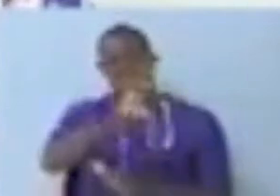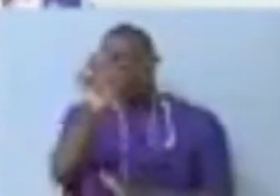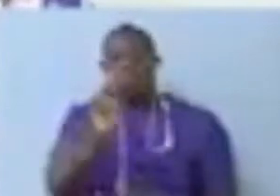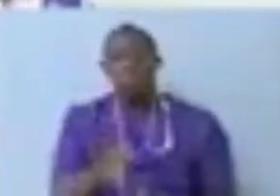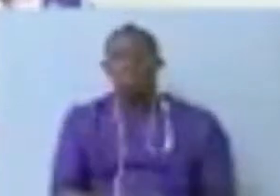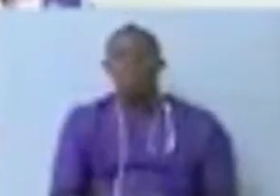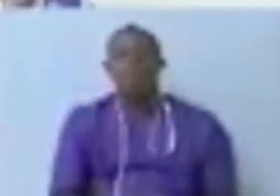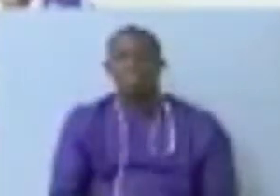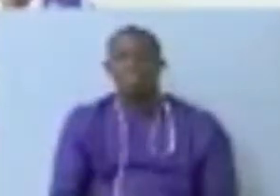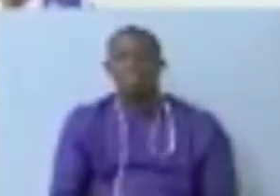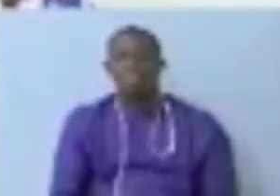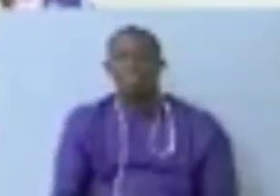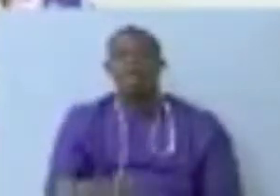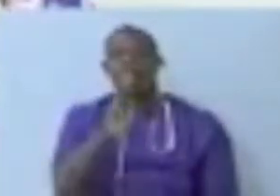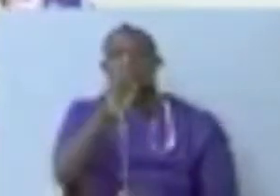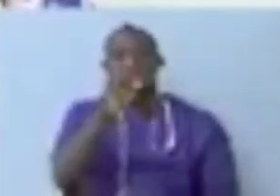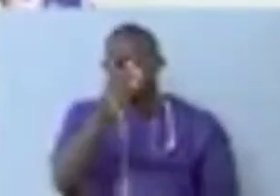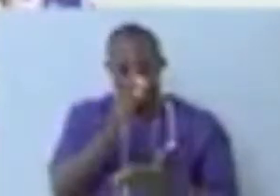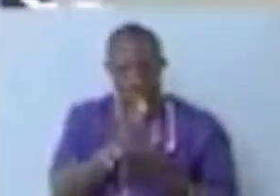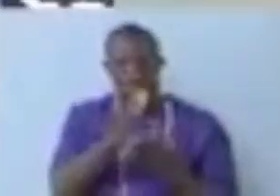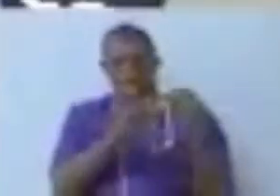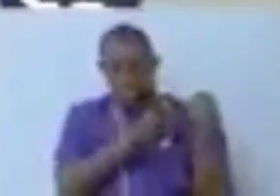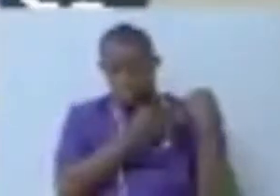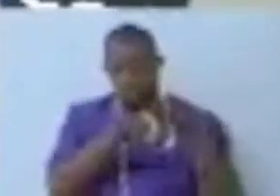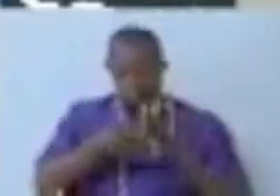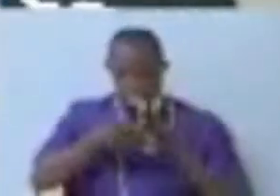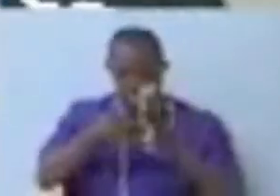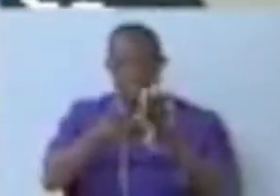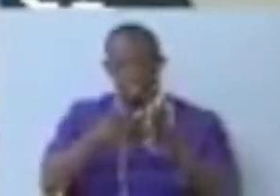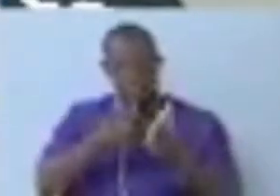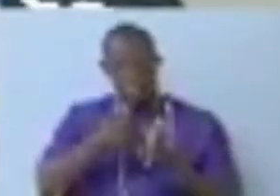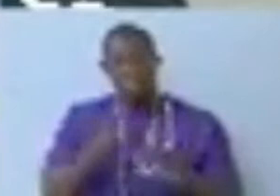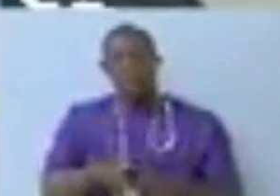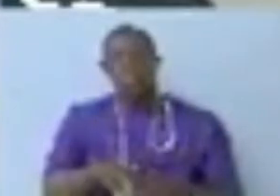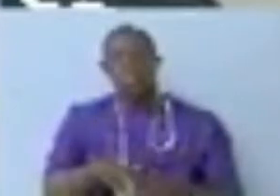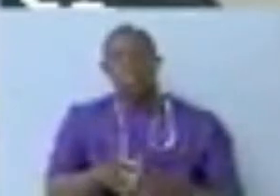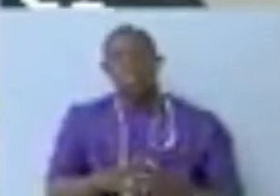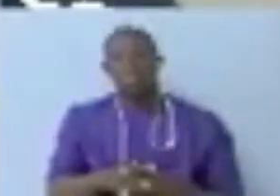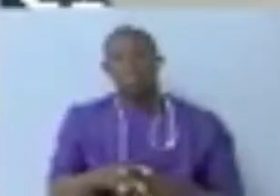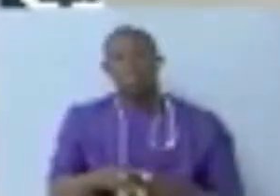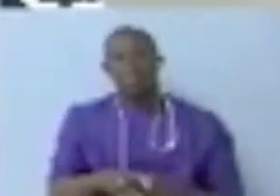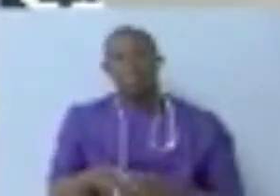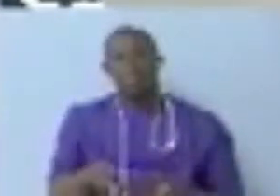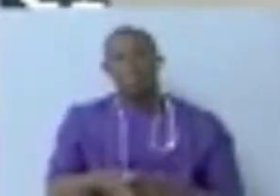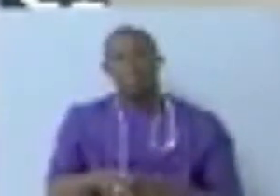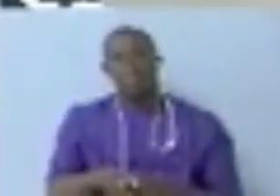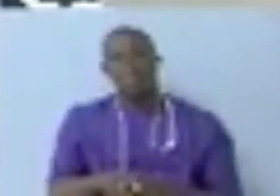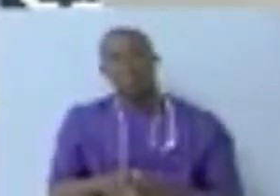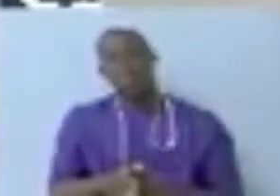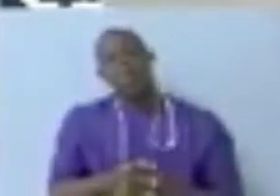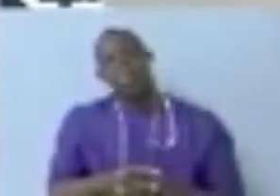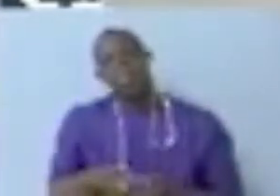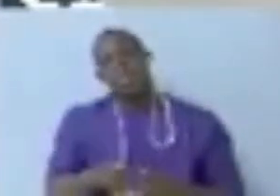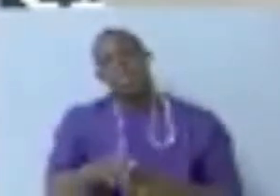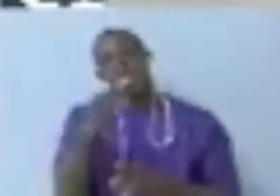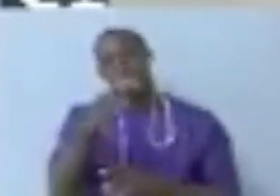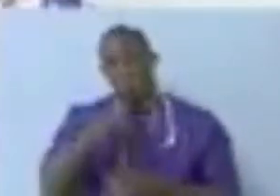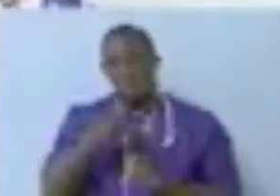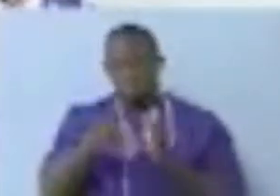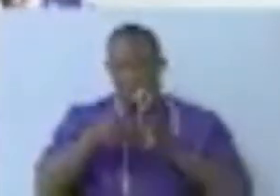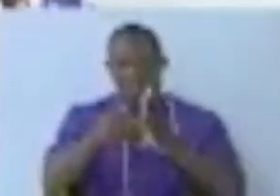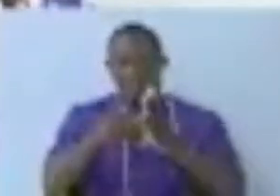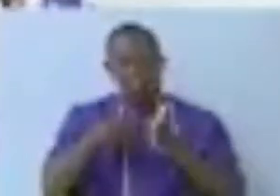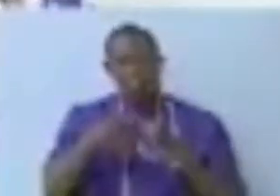Well, you are supposed to be leading me. Yes, and in leading you, Mr. Jobarteh, does not leading me. I can also cross-examine